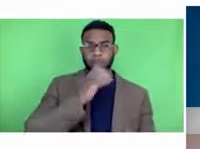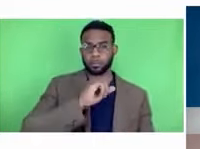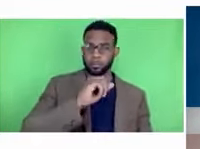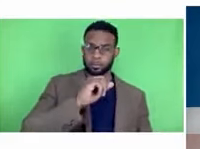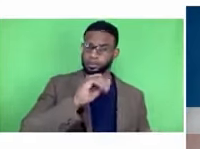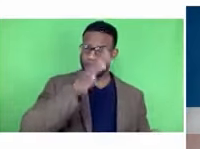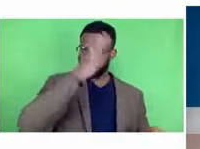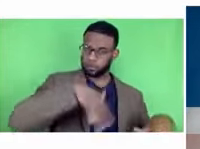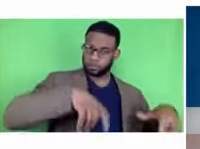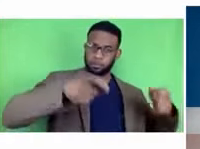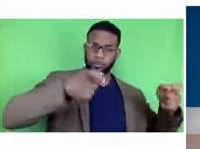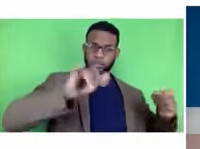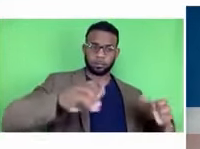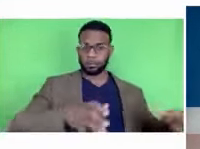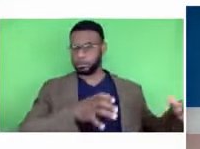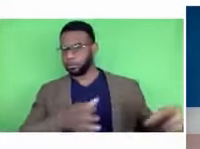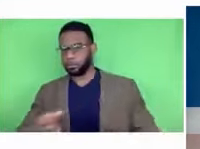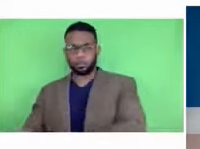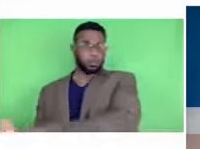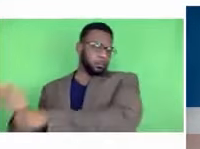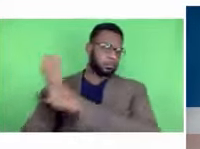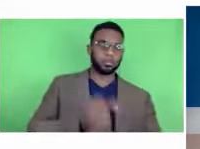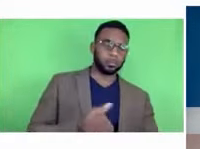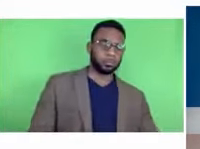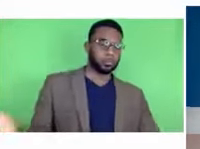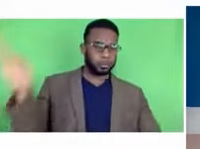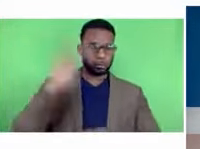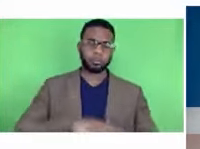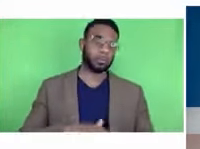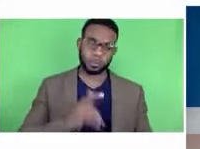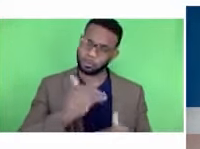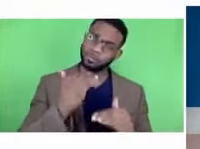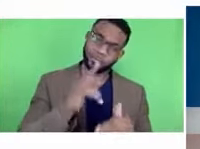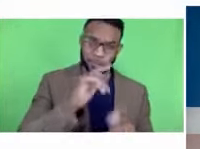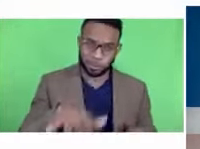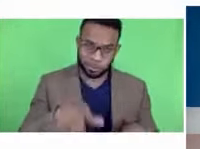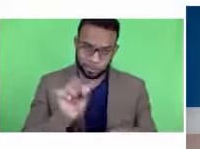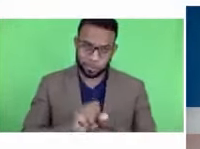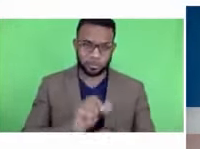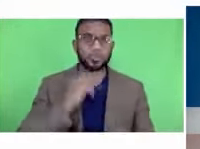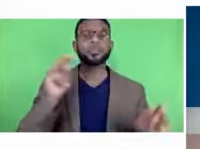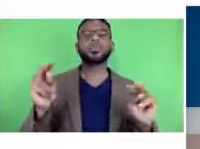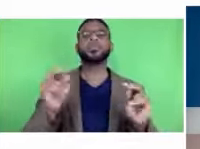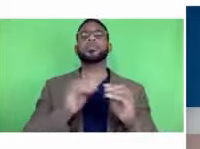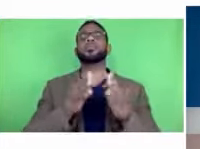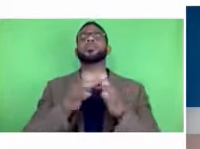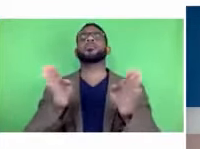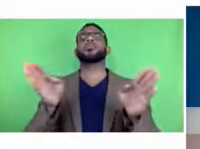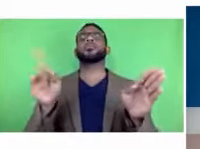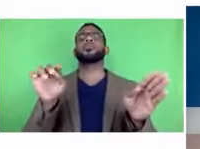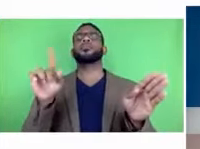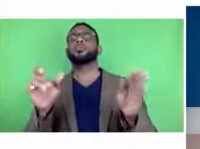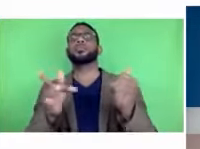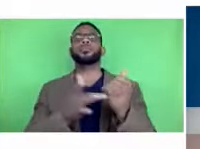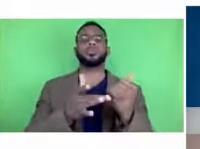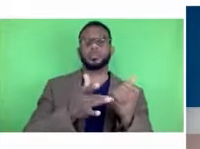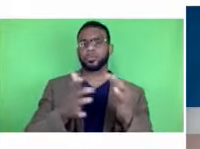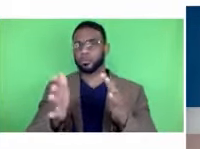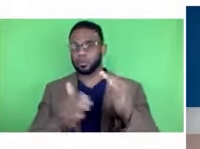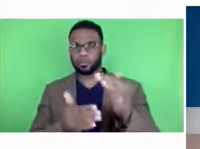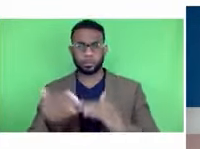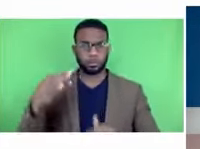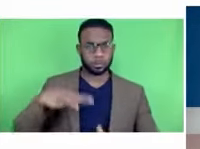swing the 60-pound hammer all day long, which does limit who can take that job. We're looking at other tools and technological advantages to